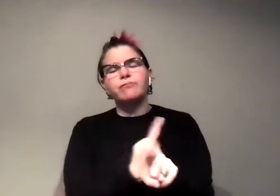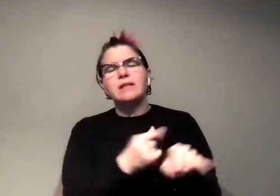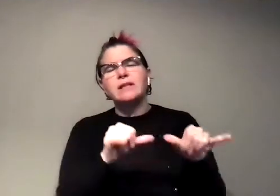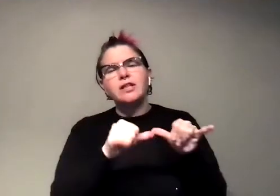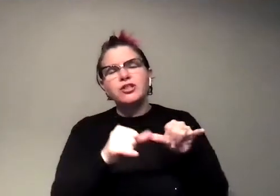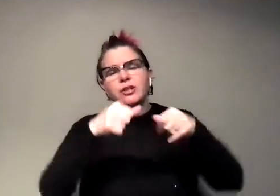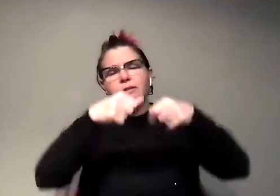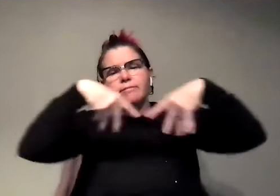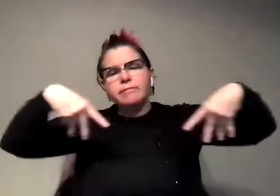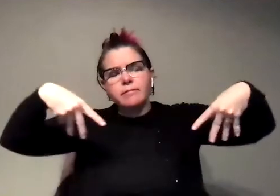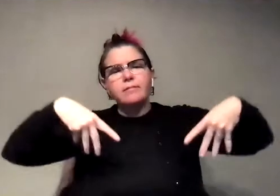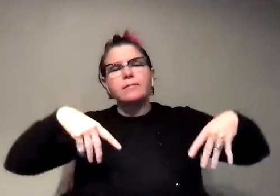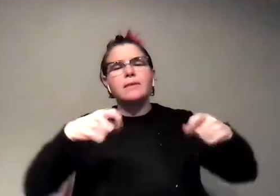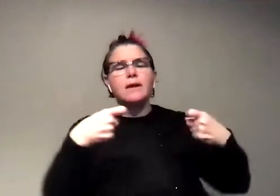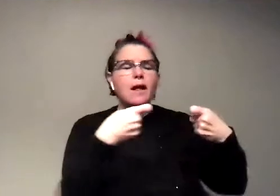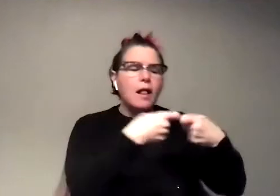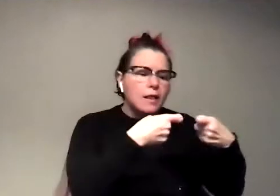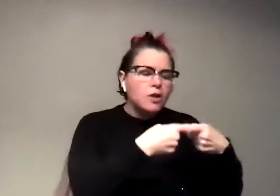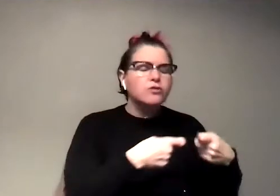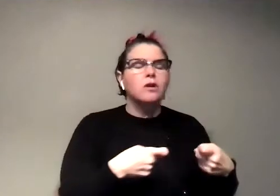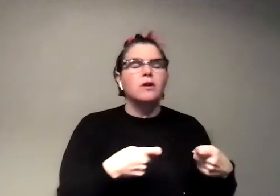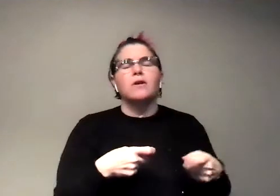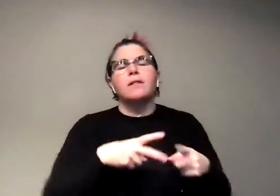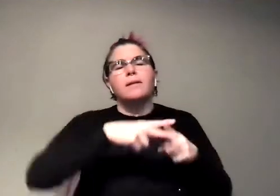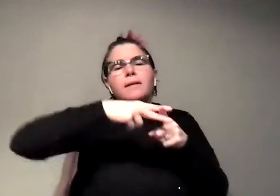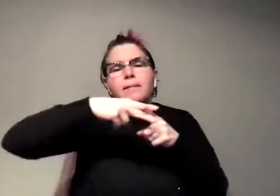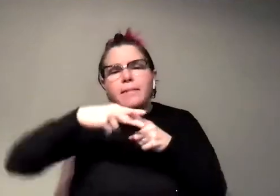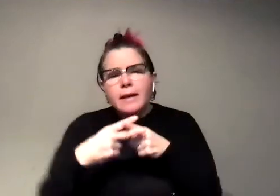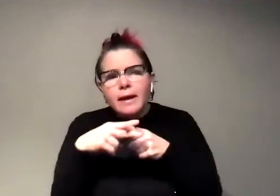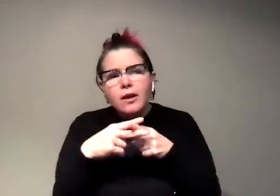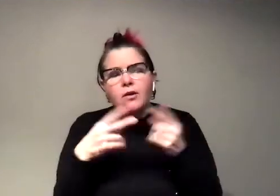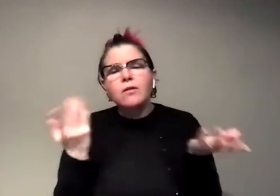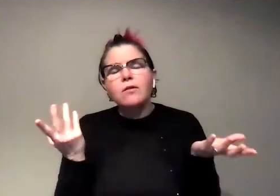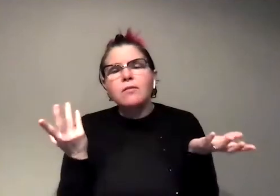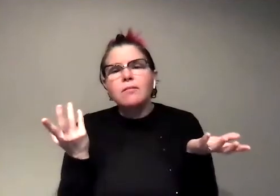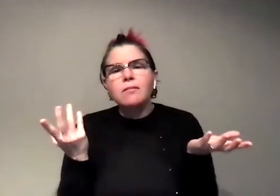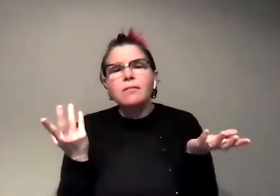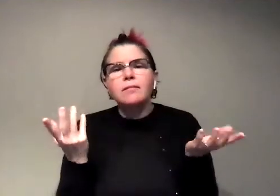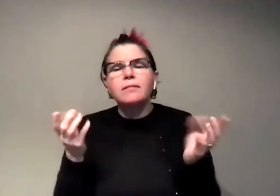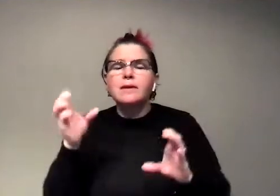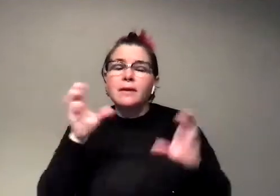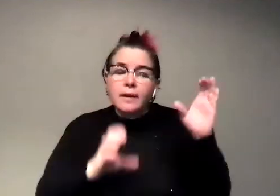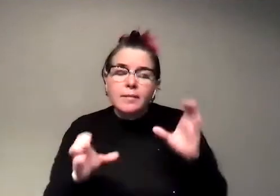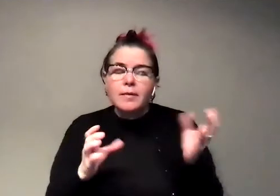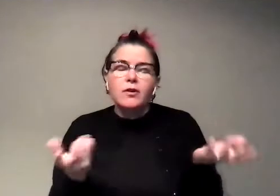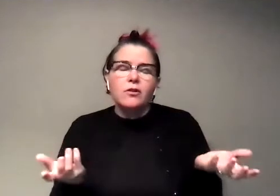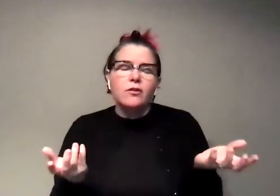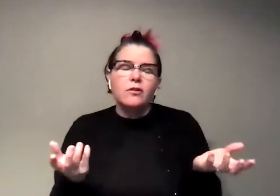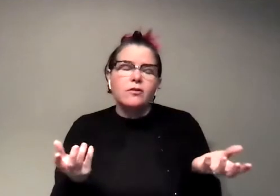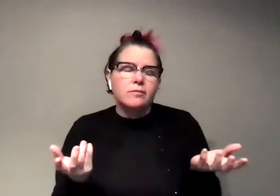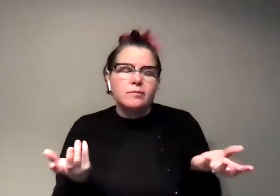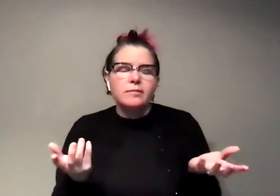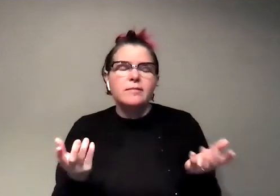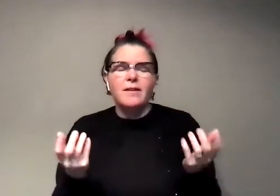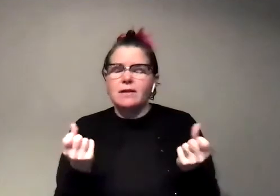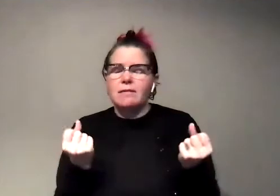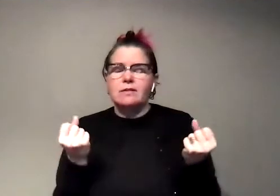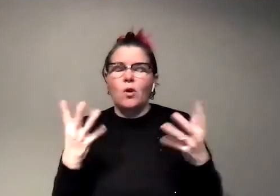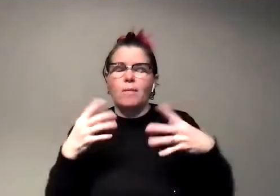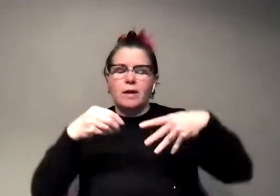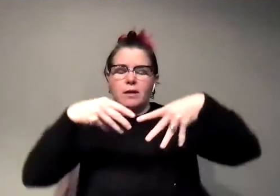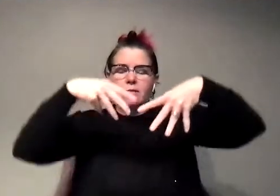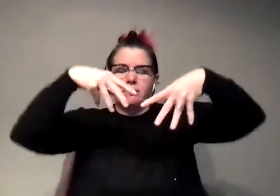like electrical, mechanical, ch- chemical. But there's so many other ones. I have friends